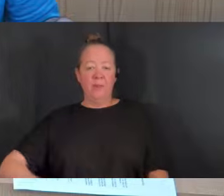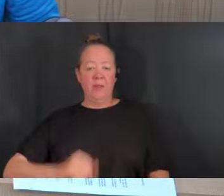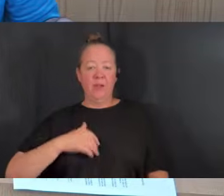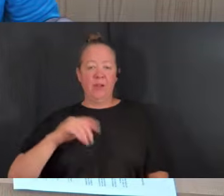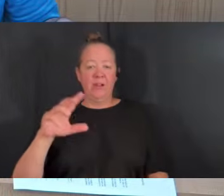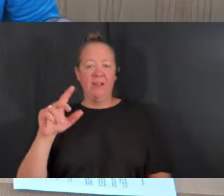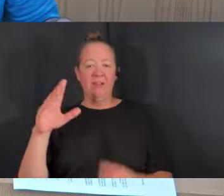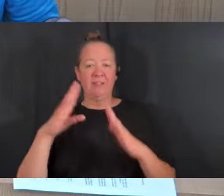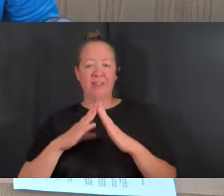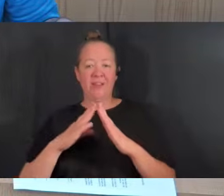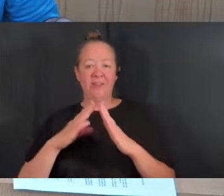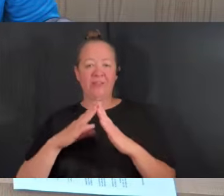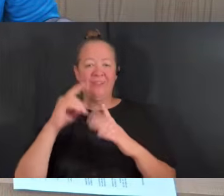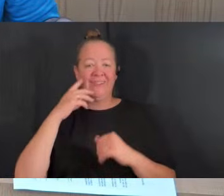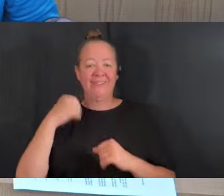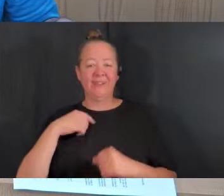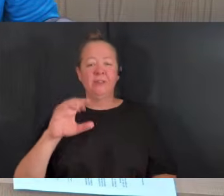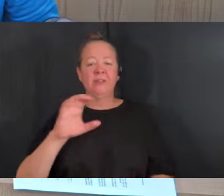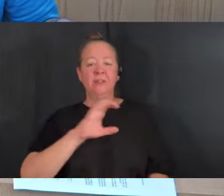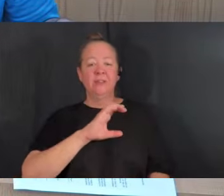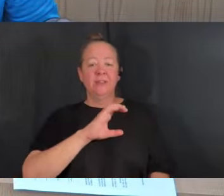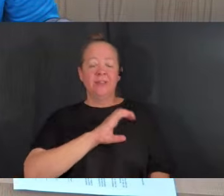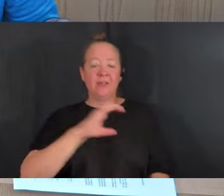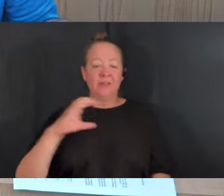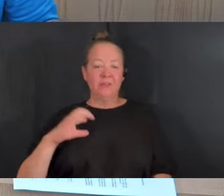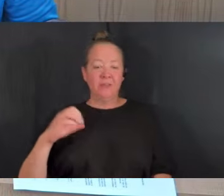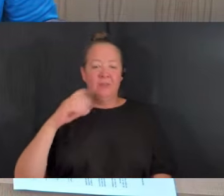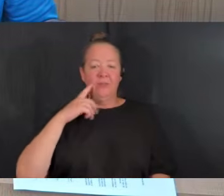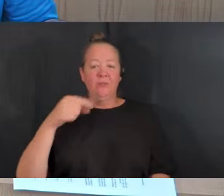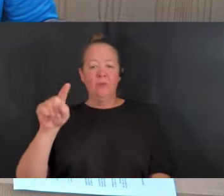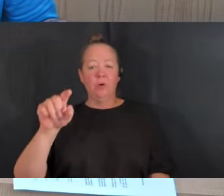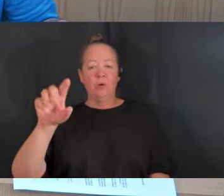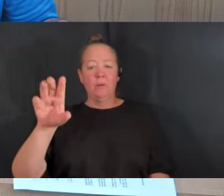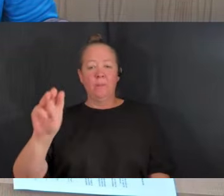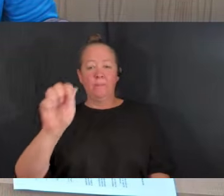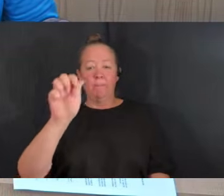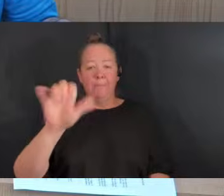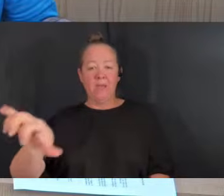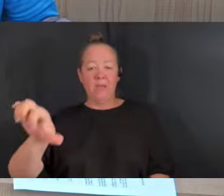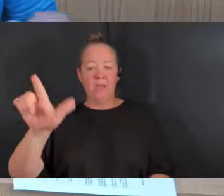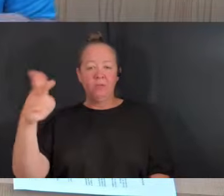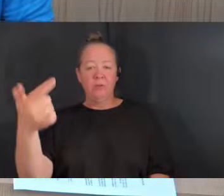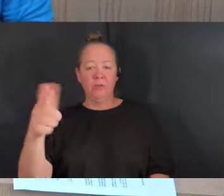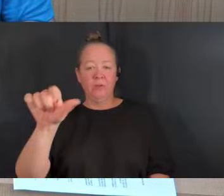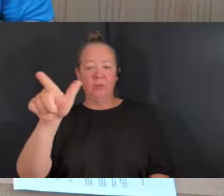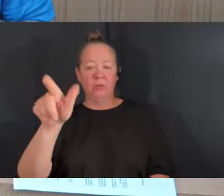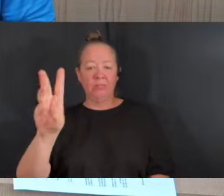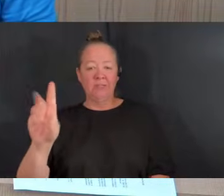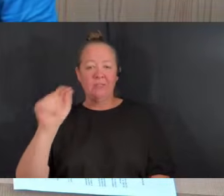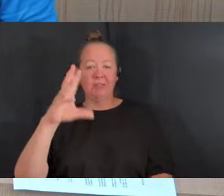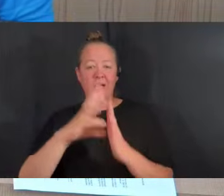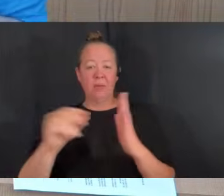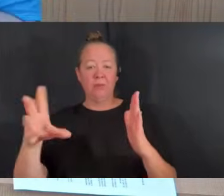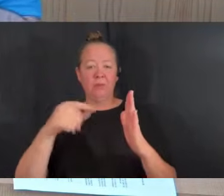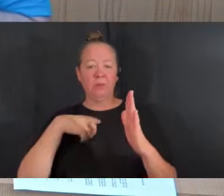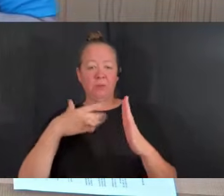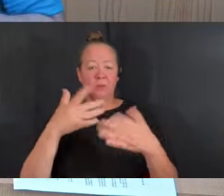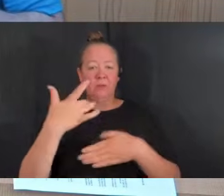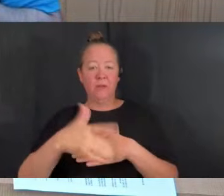meeting on May 21, 2026, at which copies were available to the public for inspection, etc.